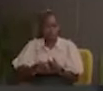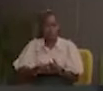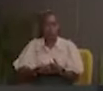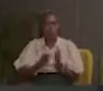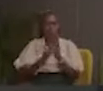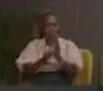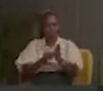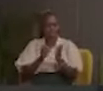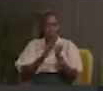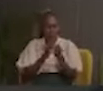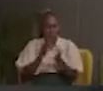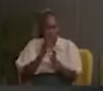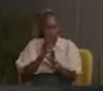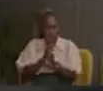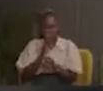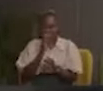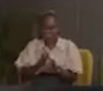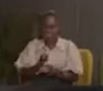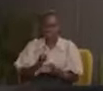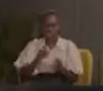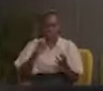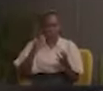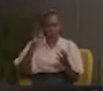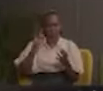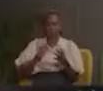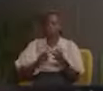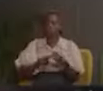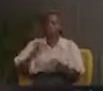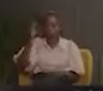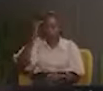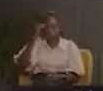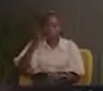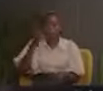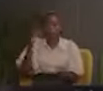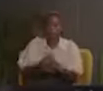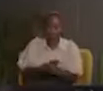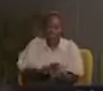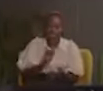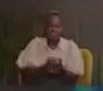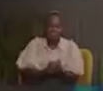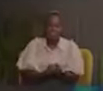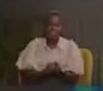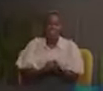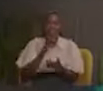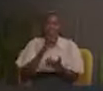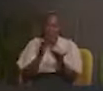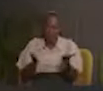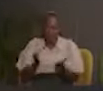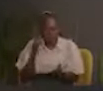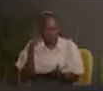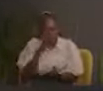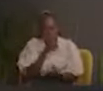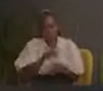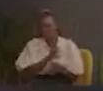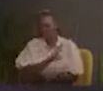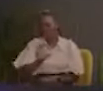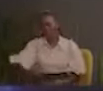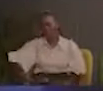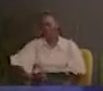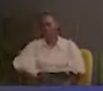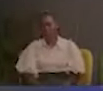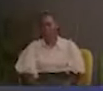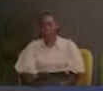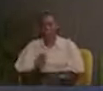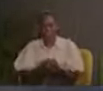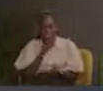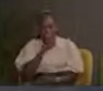the knowledge of the promises that have been made available for you in Christ. The Zoe life, manifesting it, is